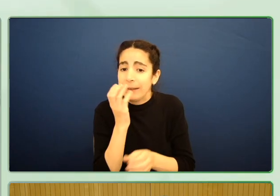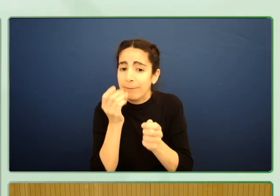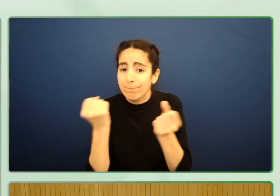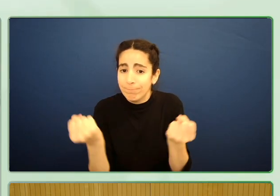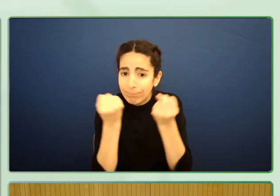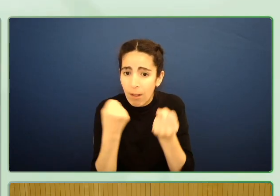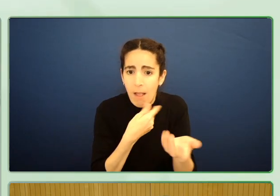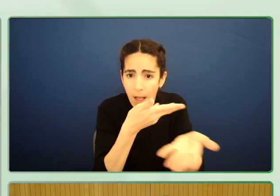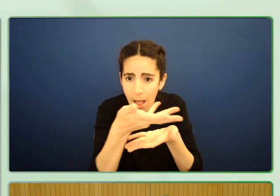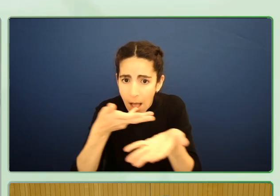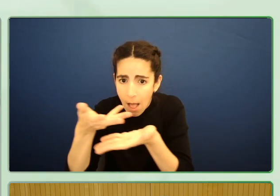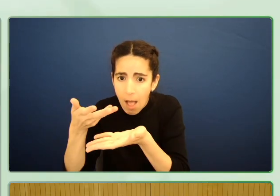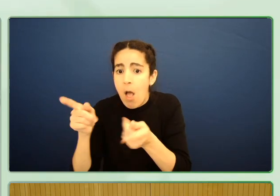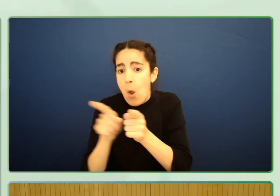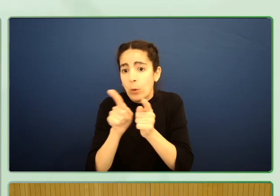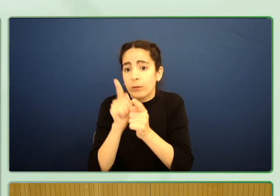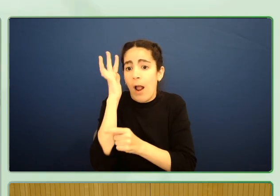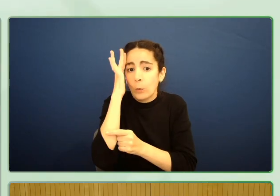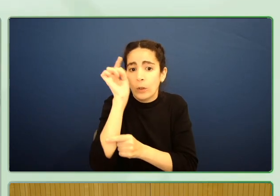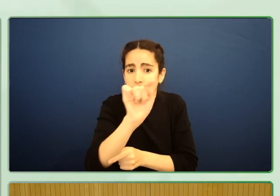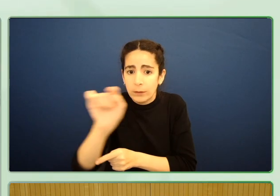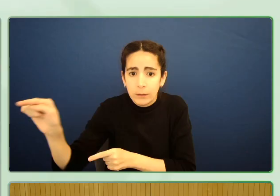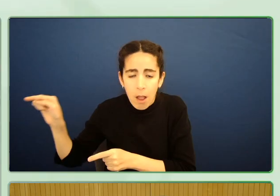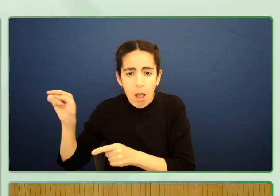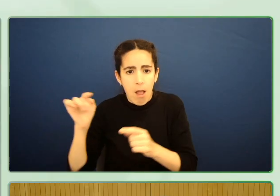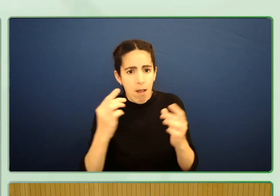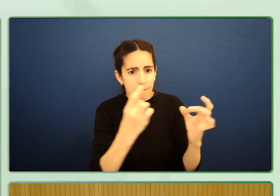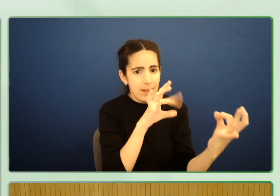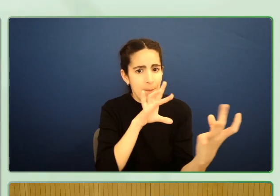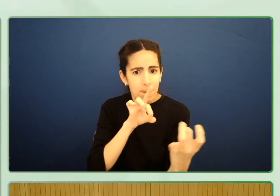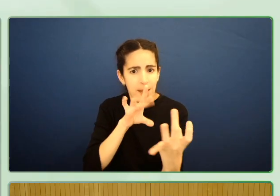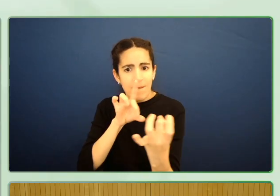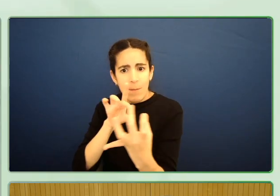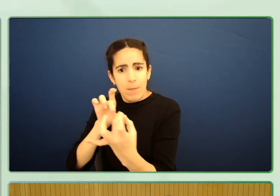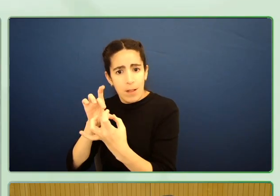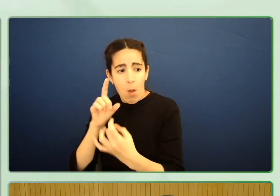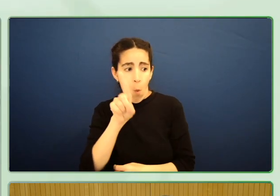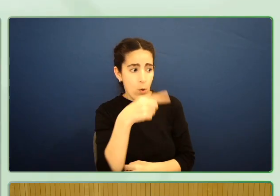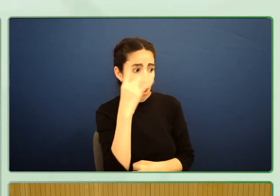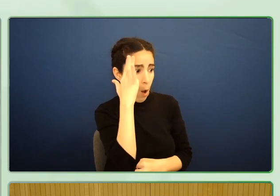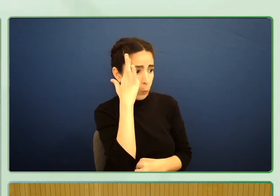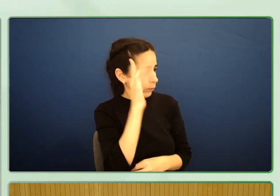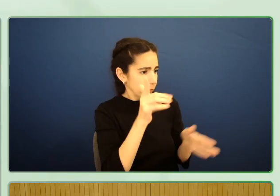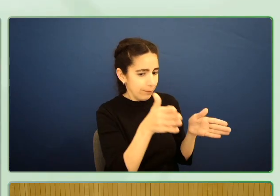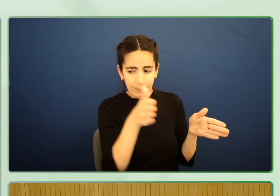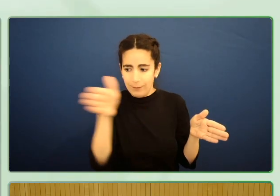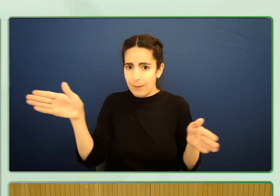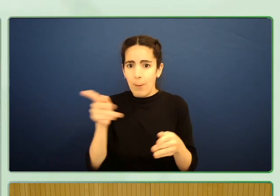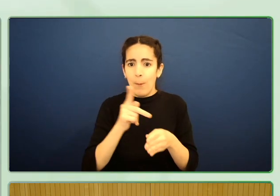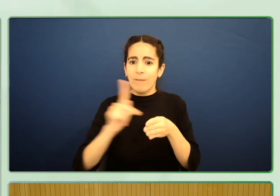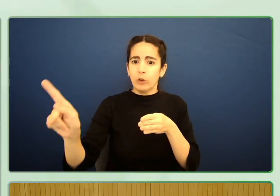give me feedback from these professional visions, also like a user, like a person, autistic